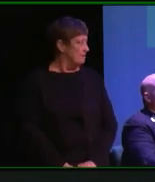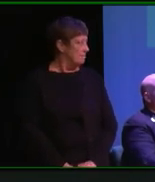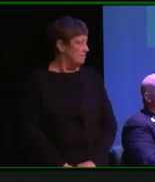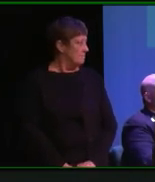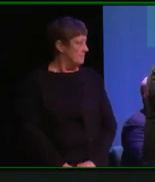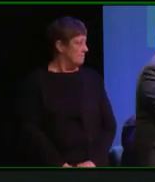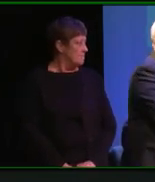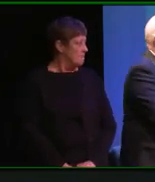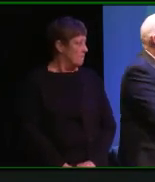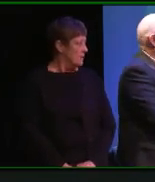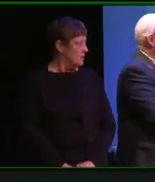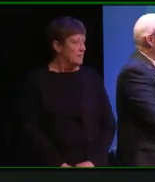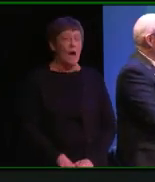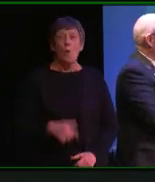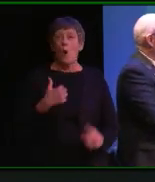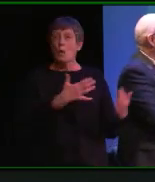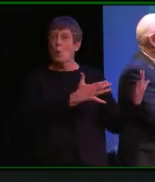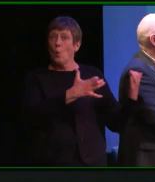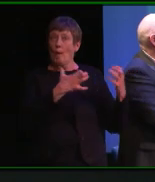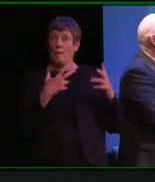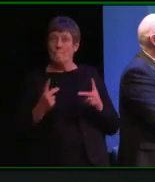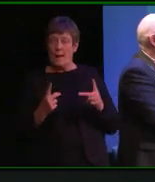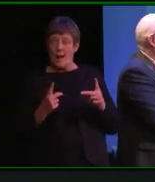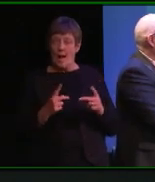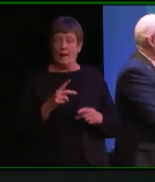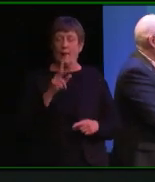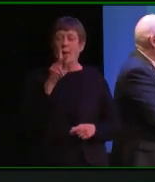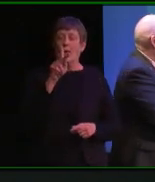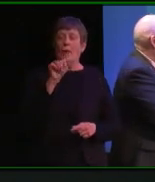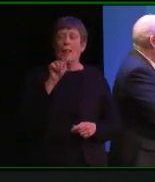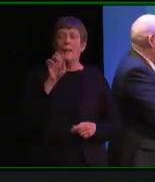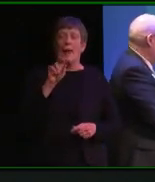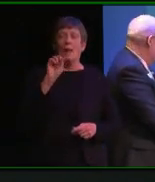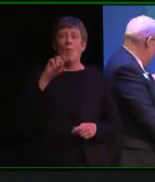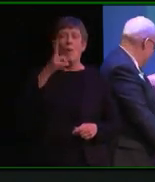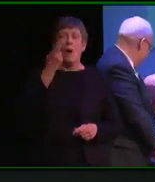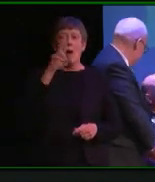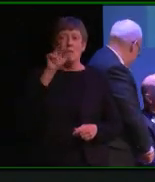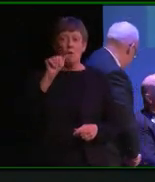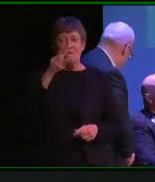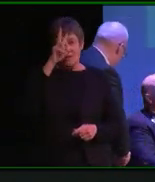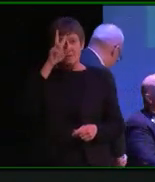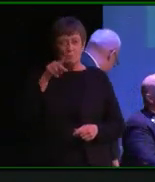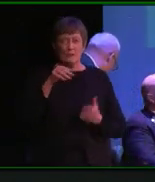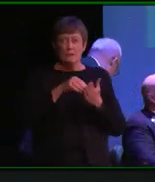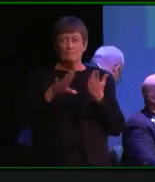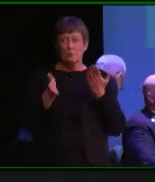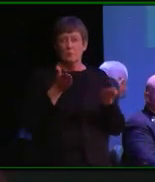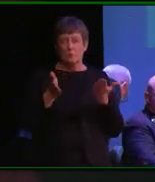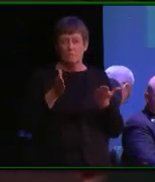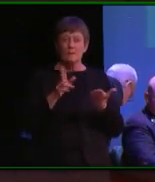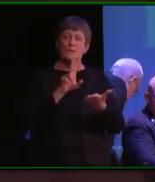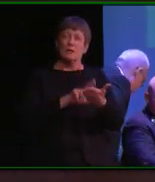I would like to welcome back to the podium Kate O'Hara, Vice President of Student Services and Enrollment Management.